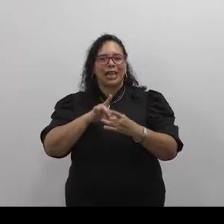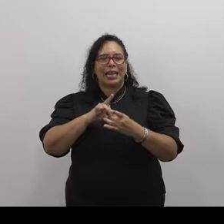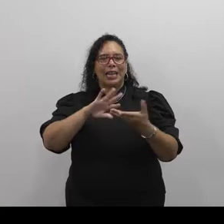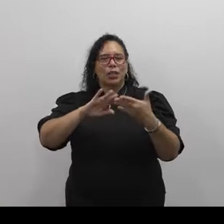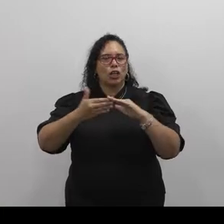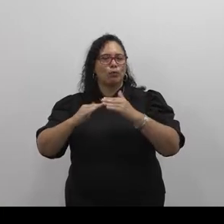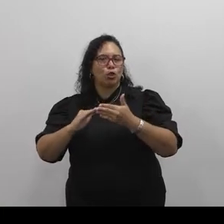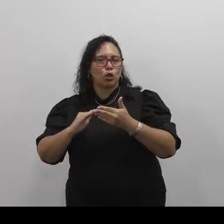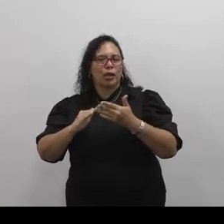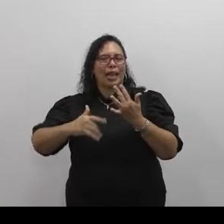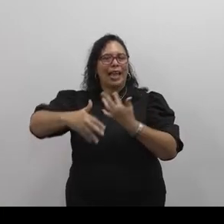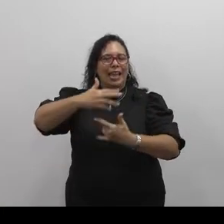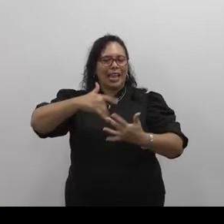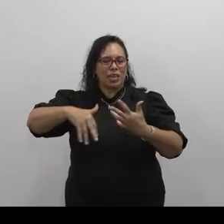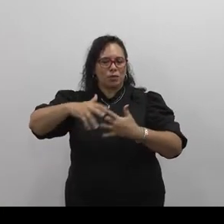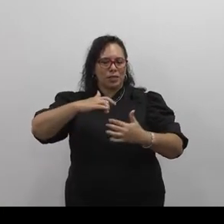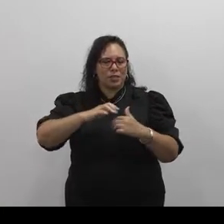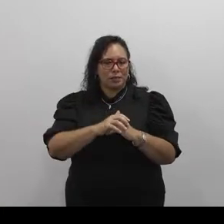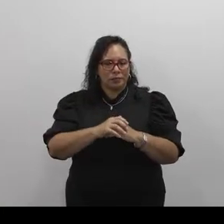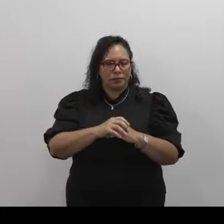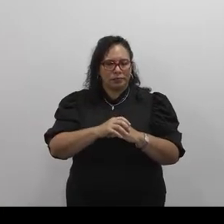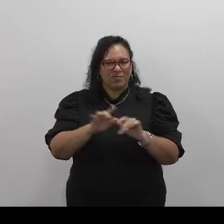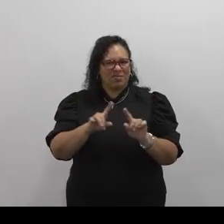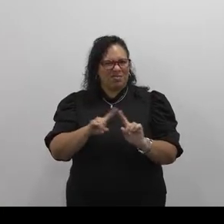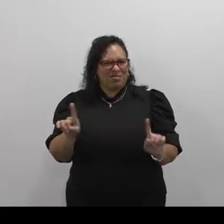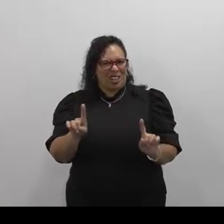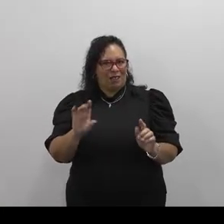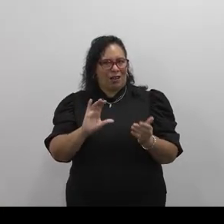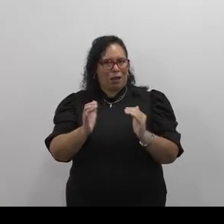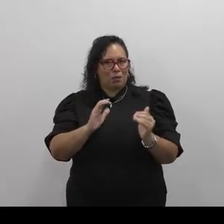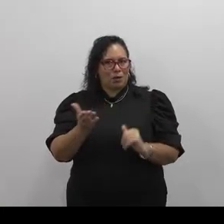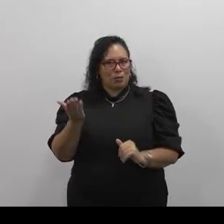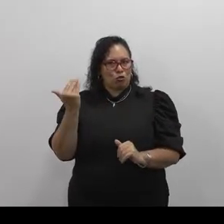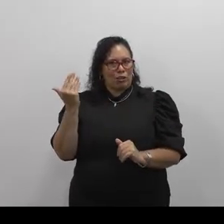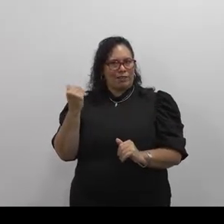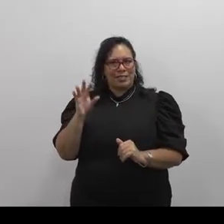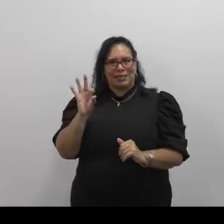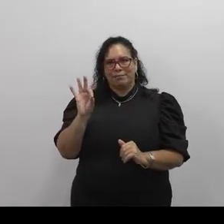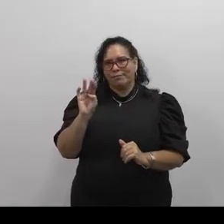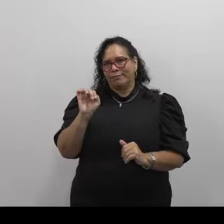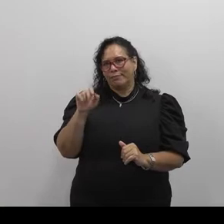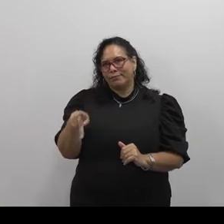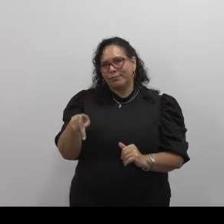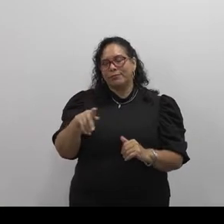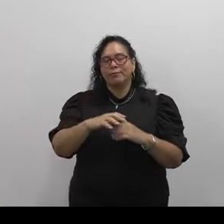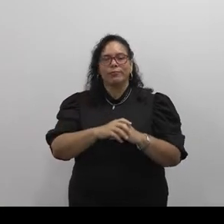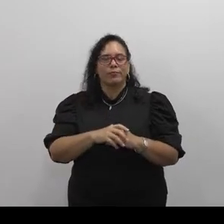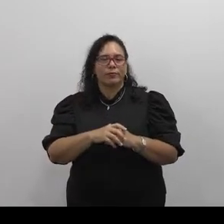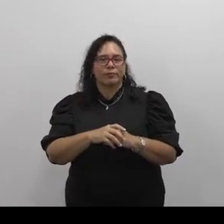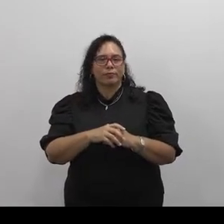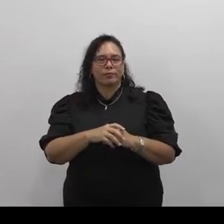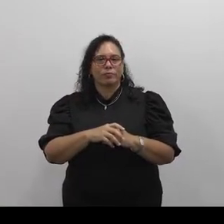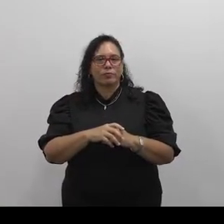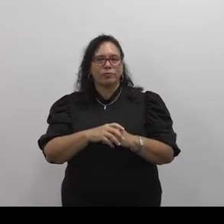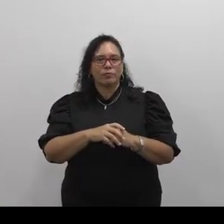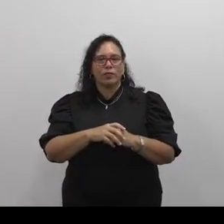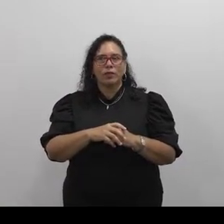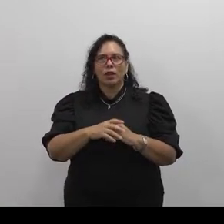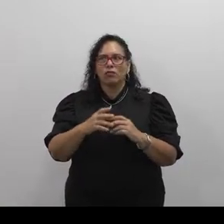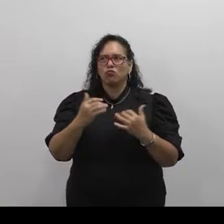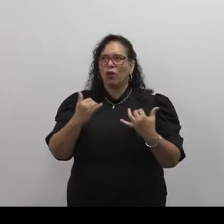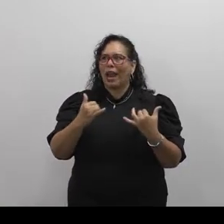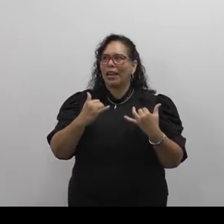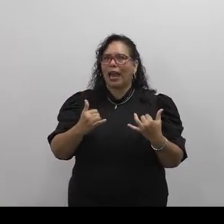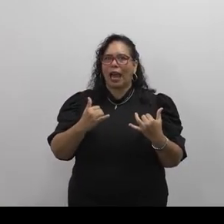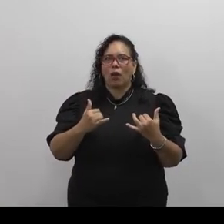the differentiation from previous master plans to this master plan. Because I feel we did more as a district in terms of just being super intentional, reaching